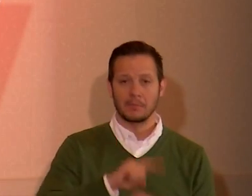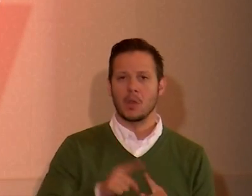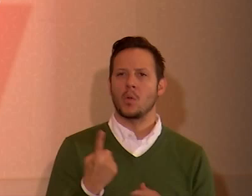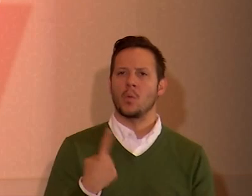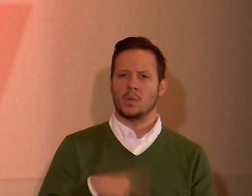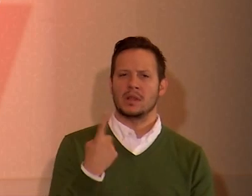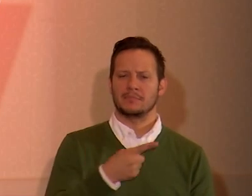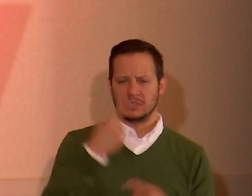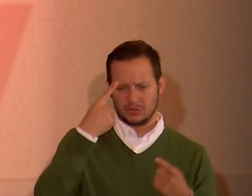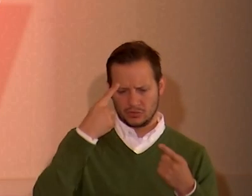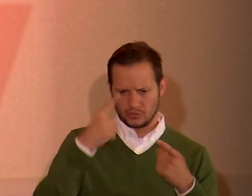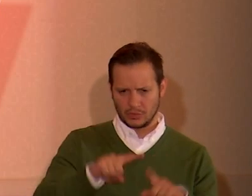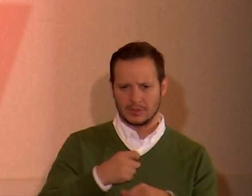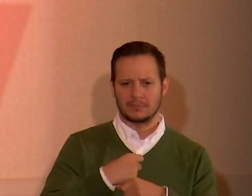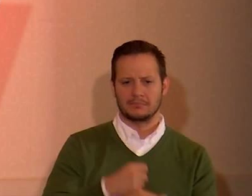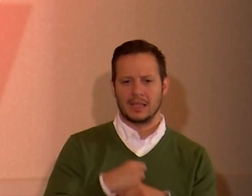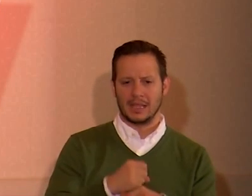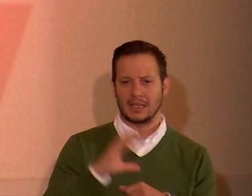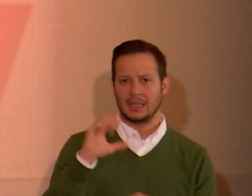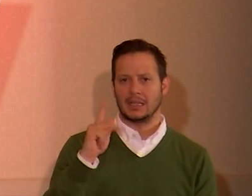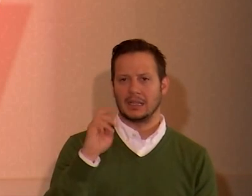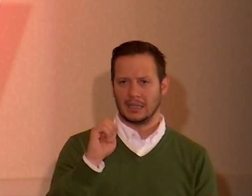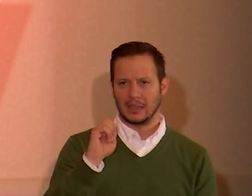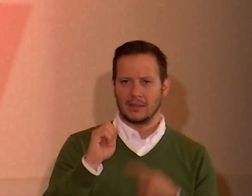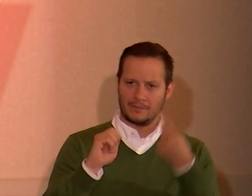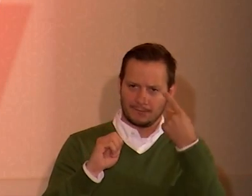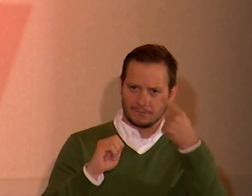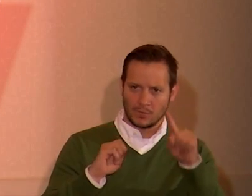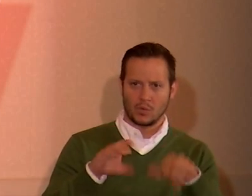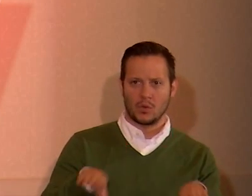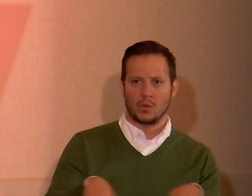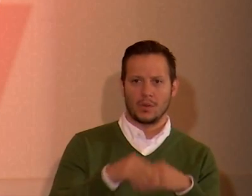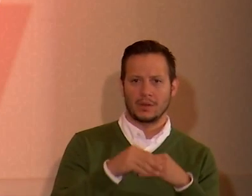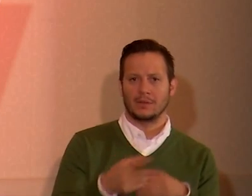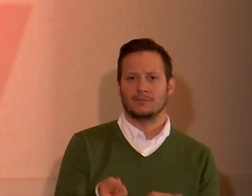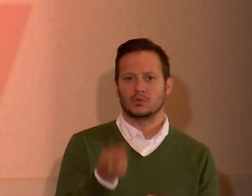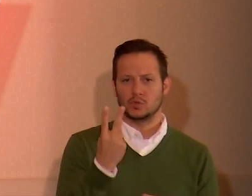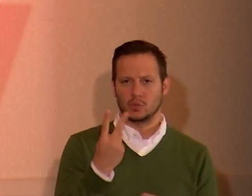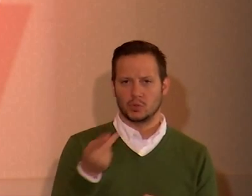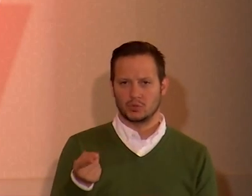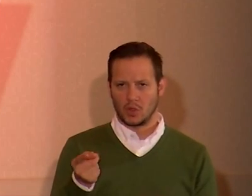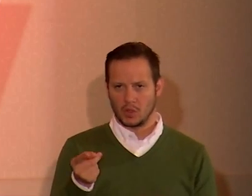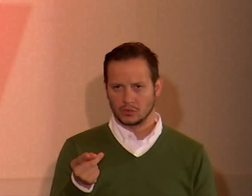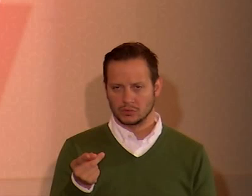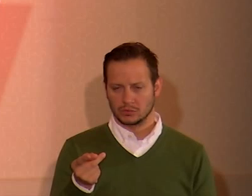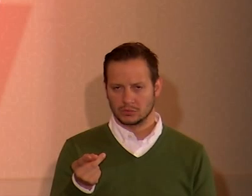however, agree to make a cake for a wedding of two dogs.